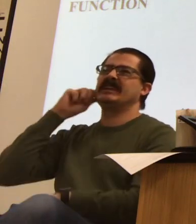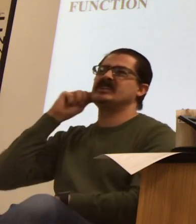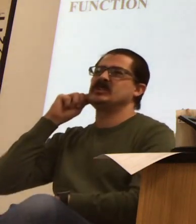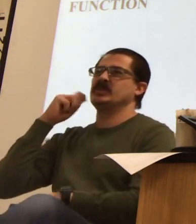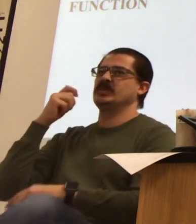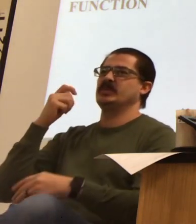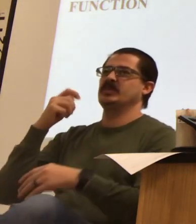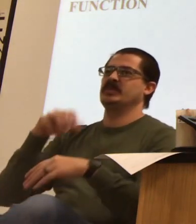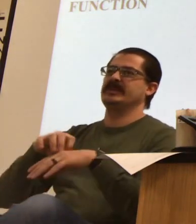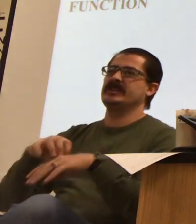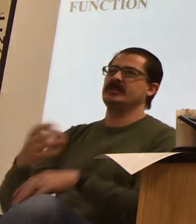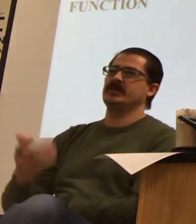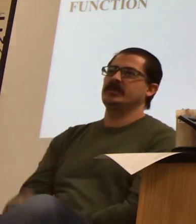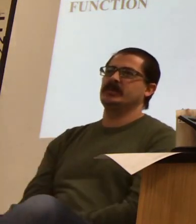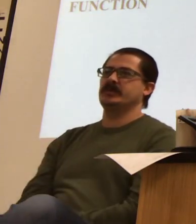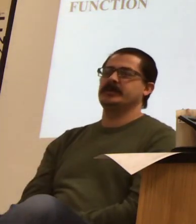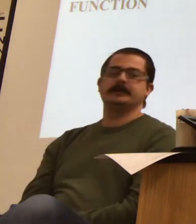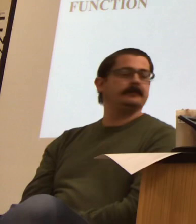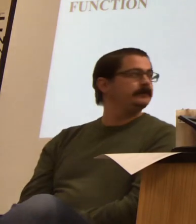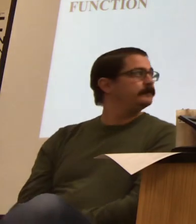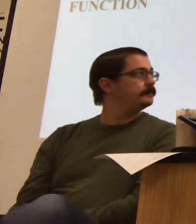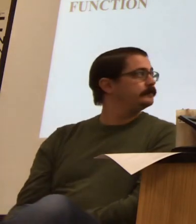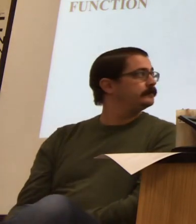Histo, tissues. Well, anyways,